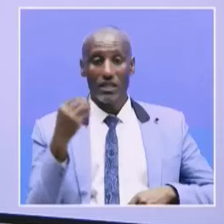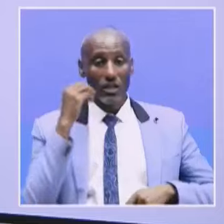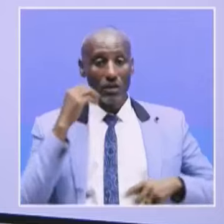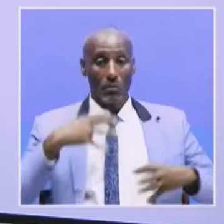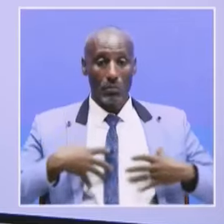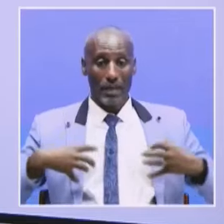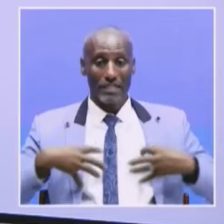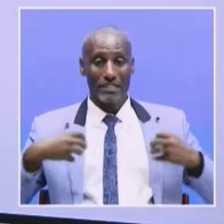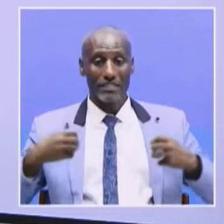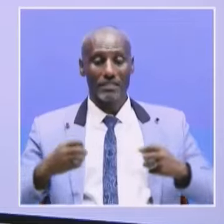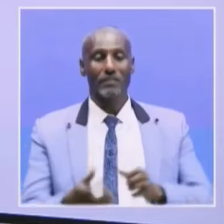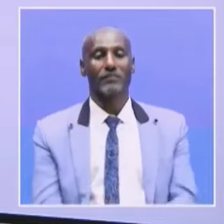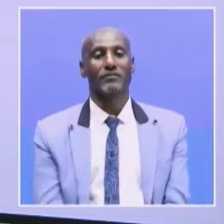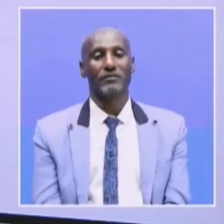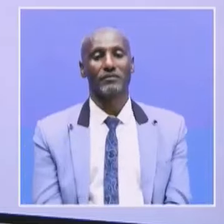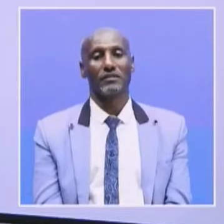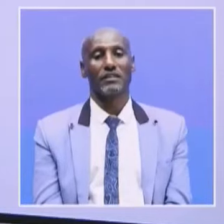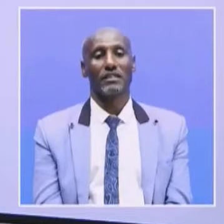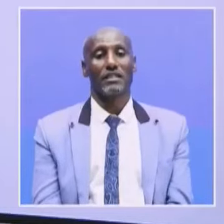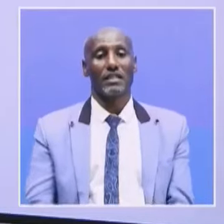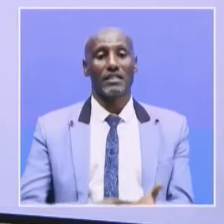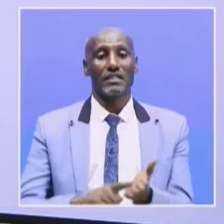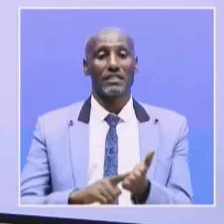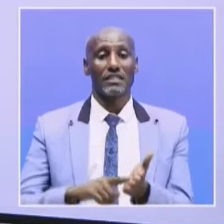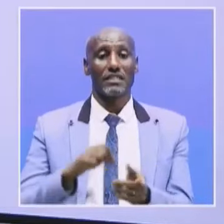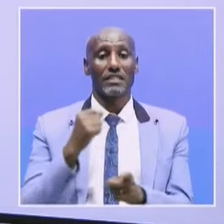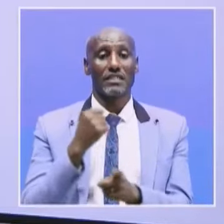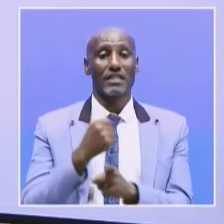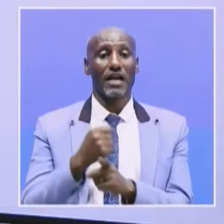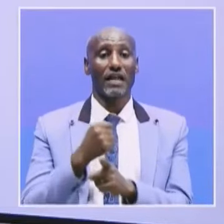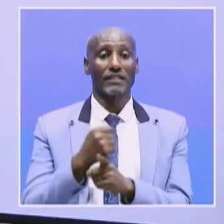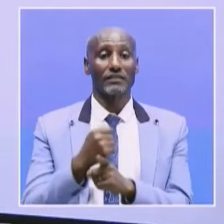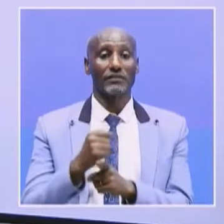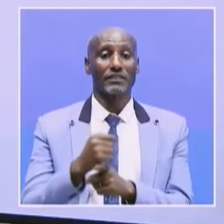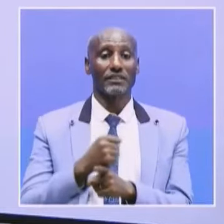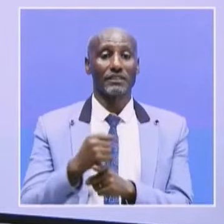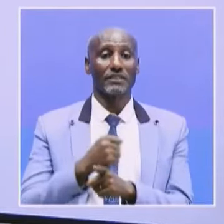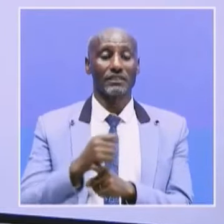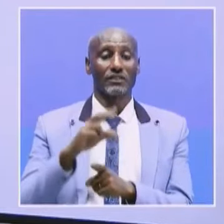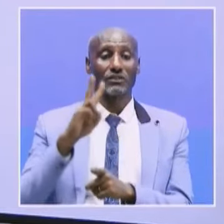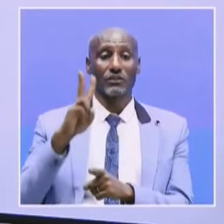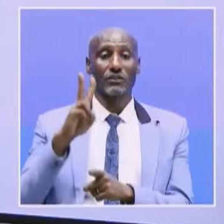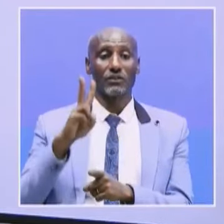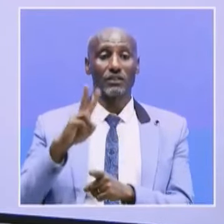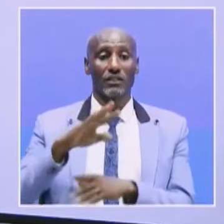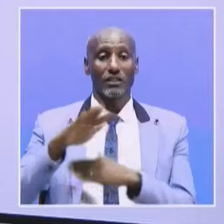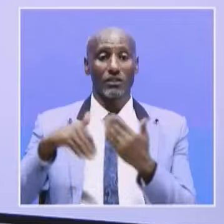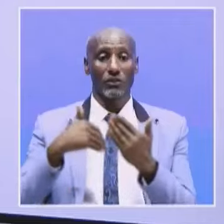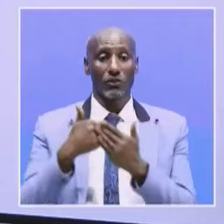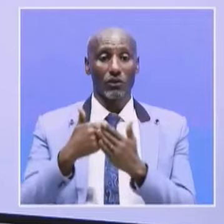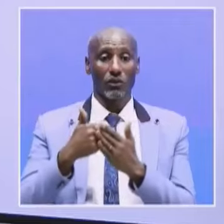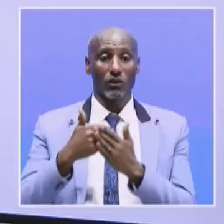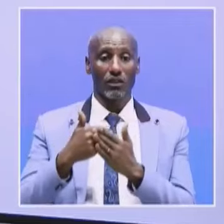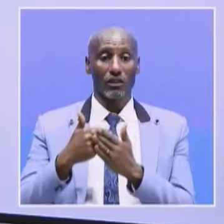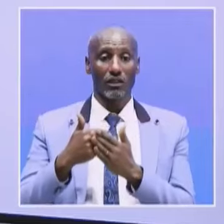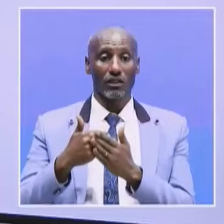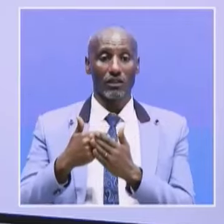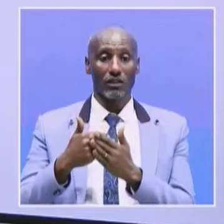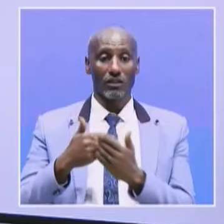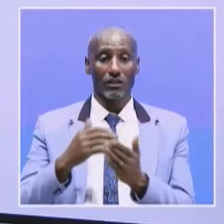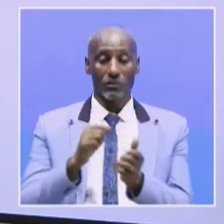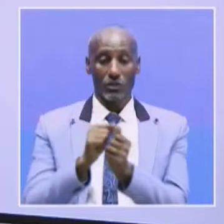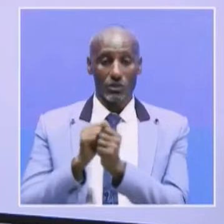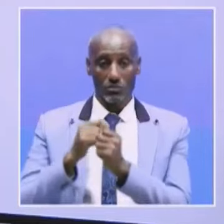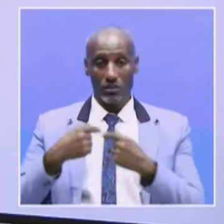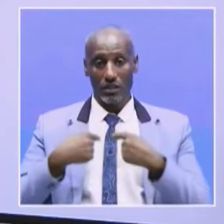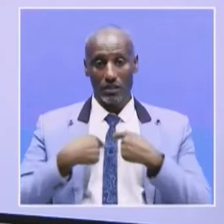instead of some. This is activity 2. Students, I hope you all are still with me,